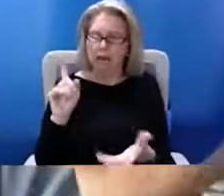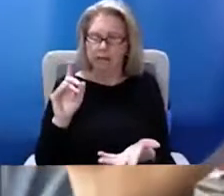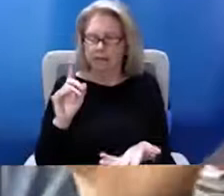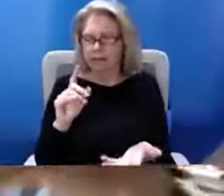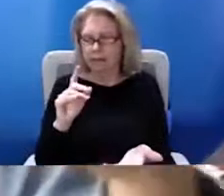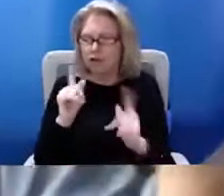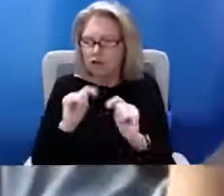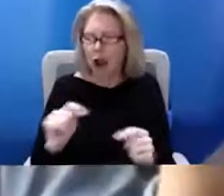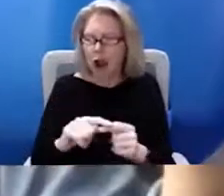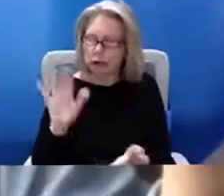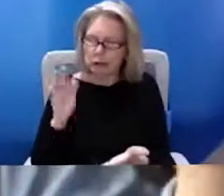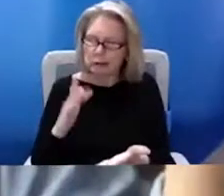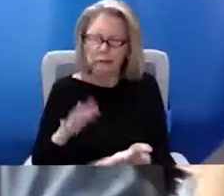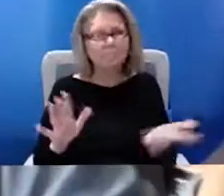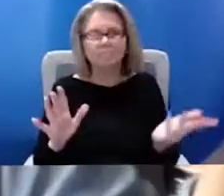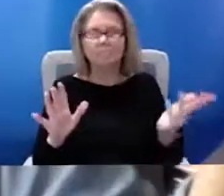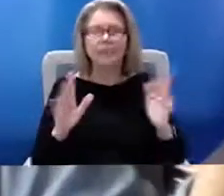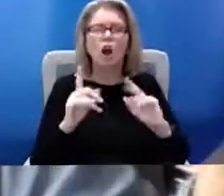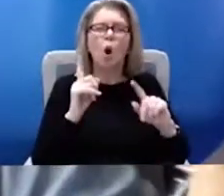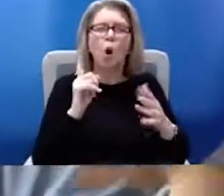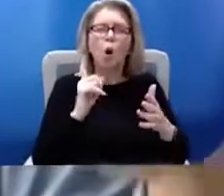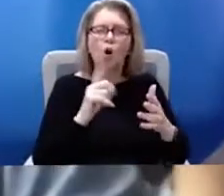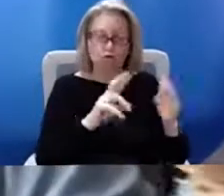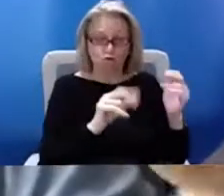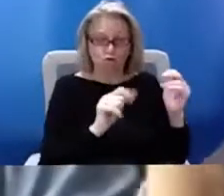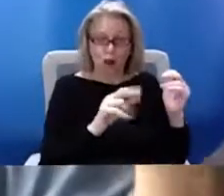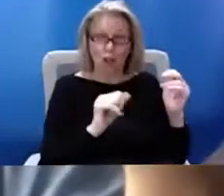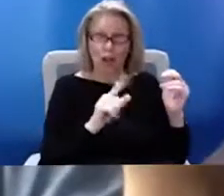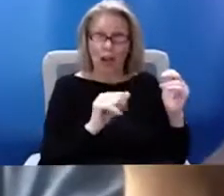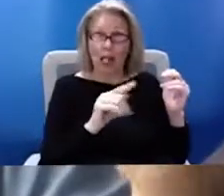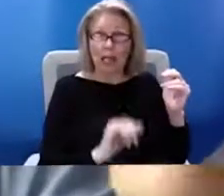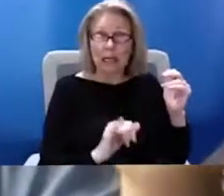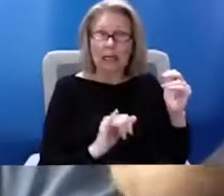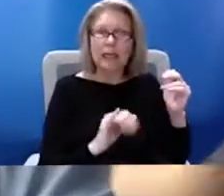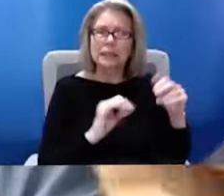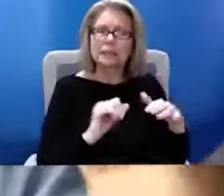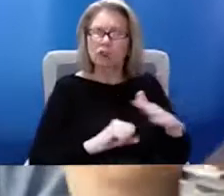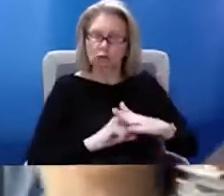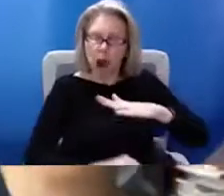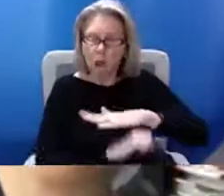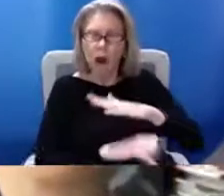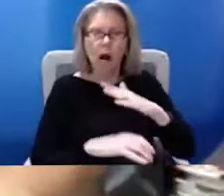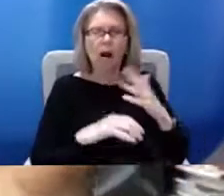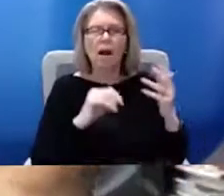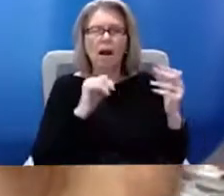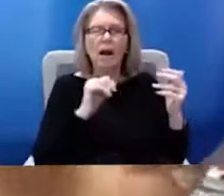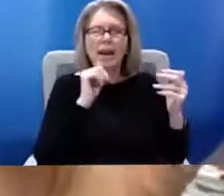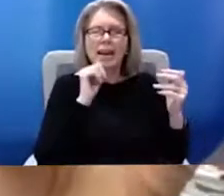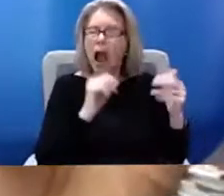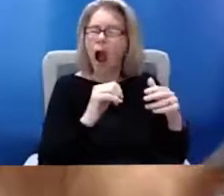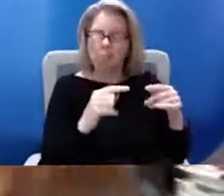Very close to what Glisson will call the right to opacity. You know, where relationality is grounded not in a coming into